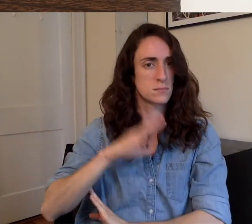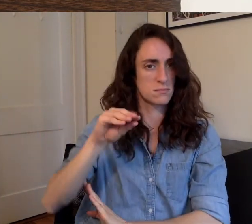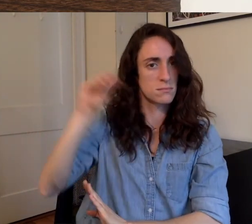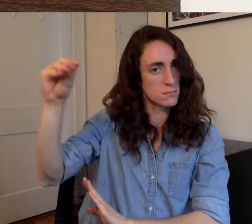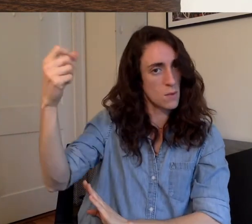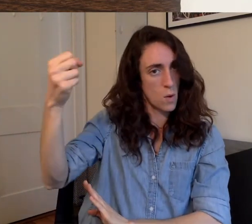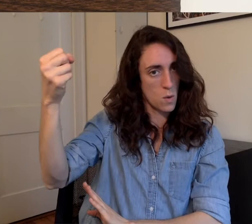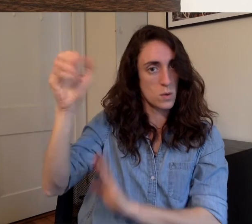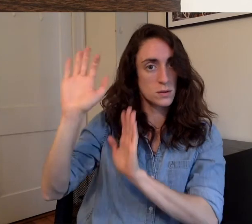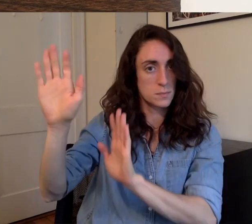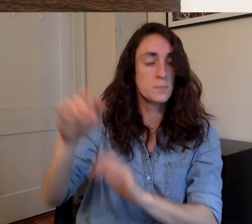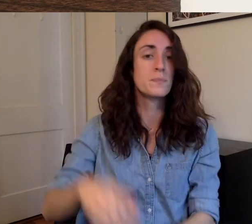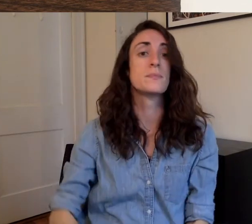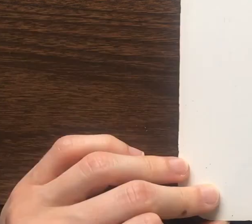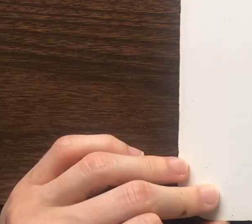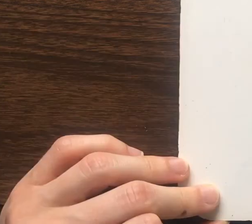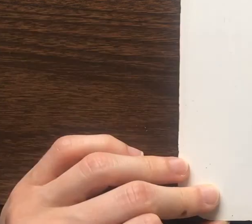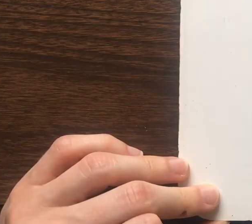3.